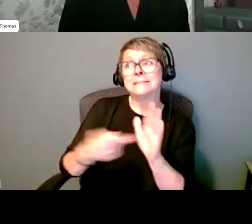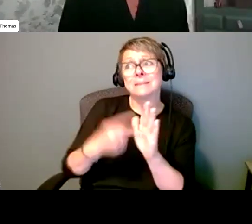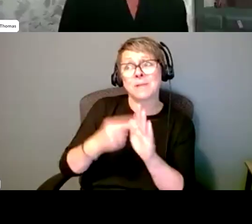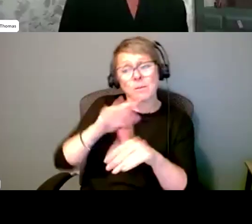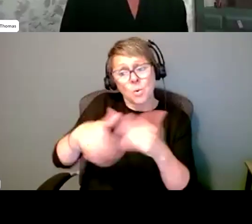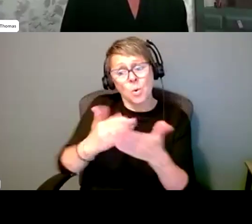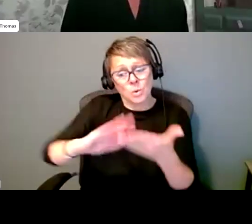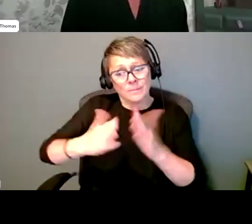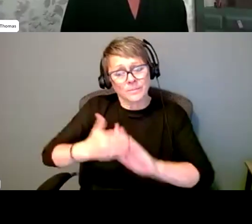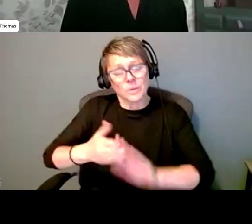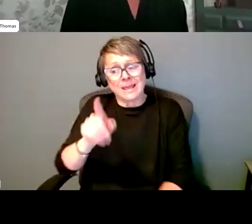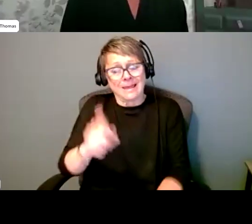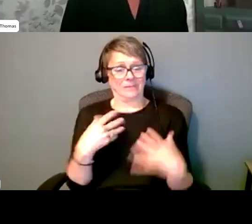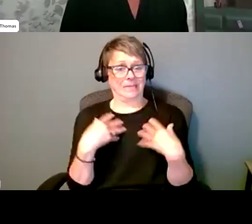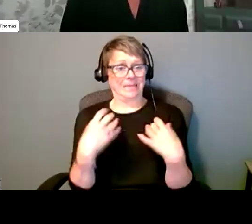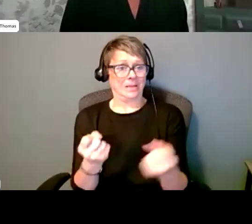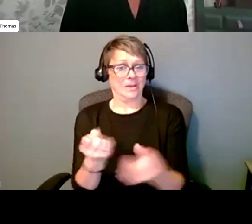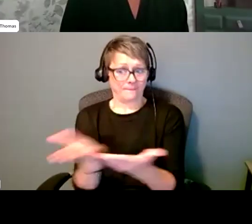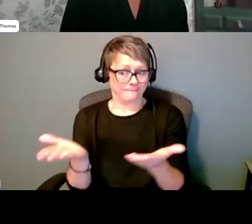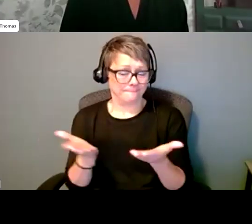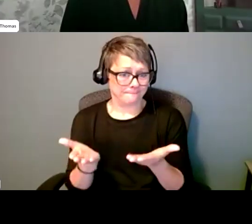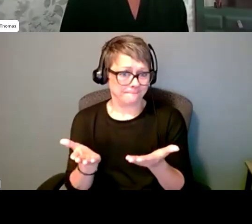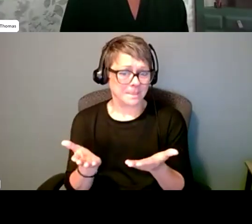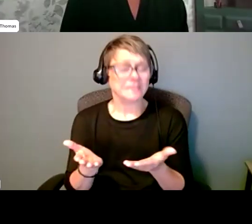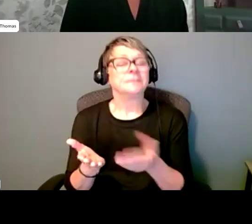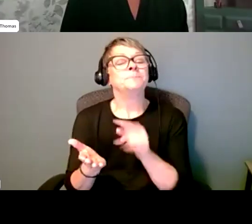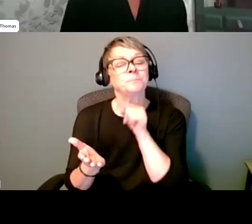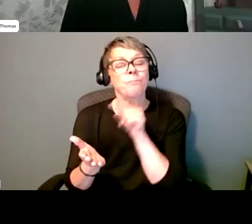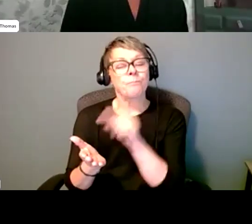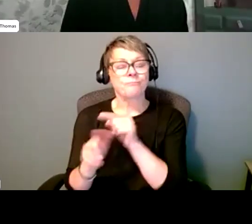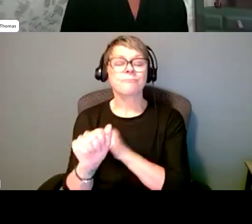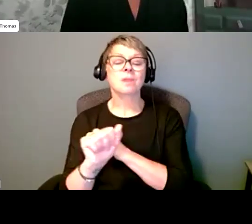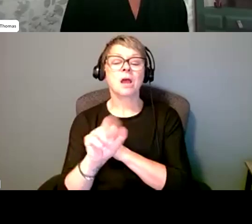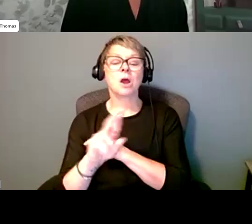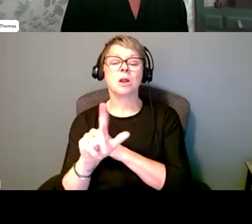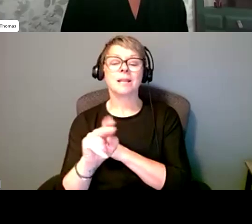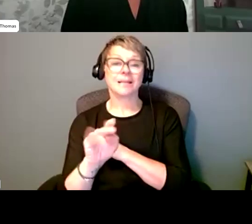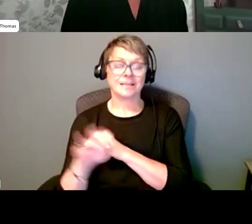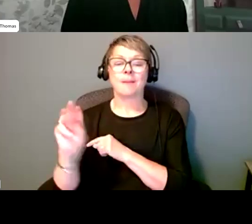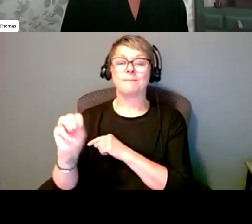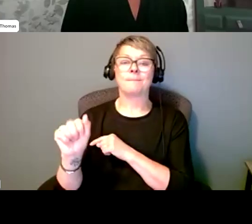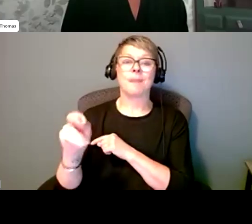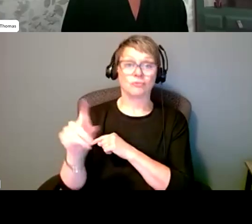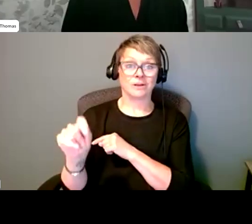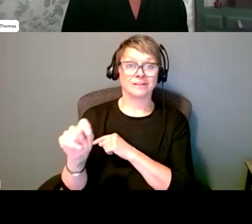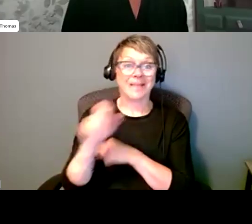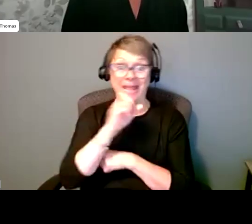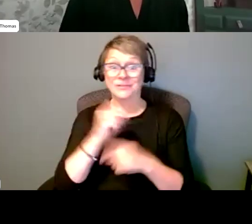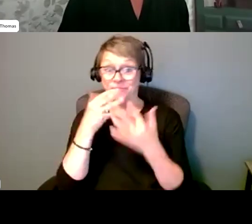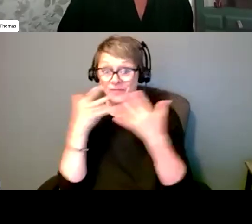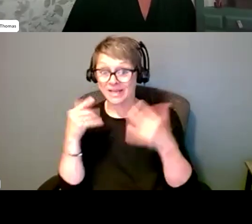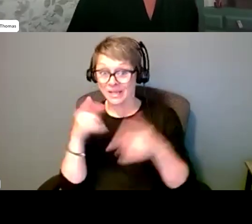going to take that piece, I'm going to pull it a little bit up. Arlene and Margaret, you worked on that age-friendly stuff, past,